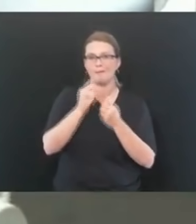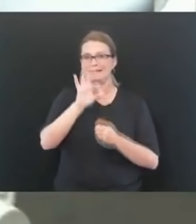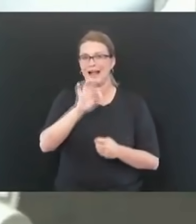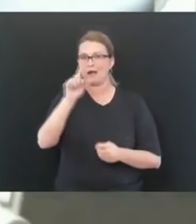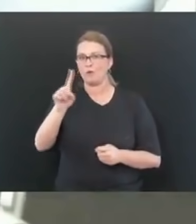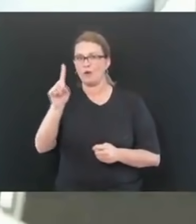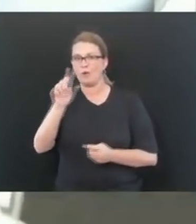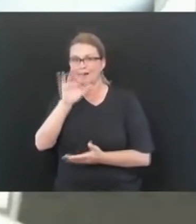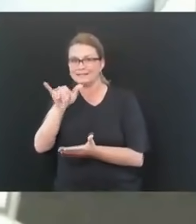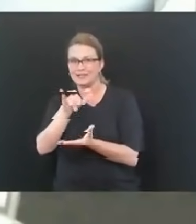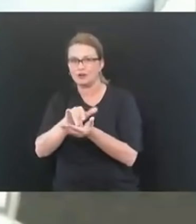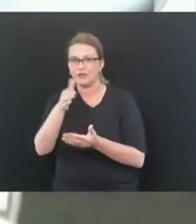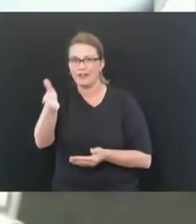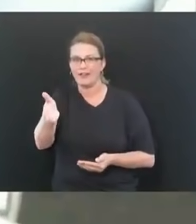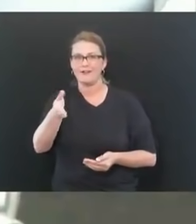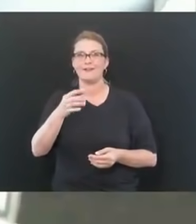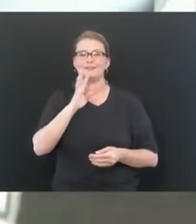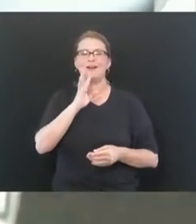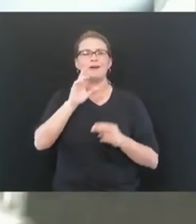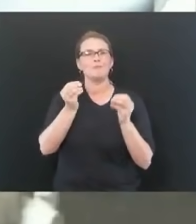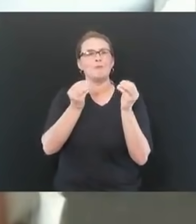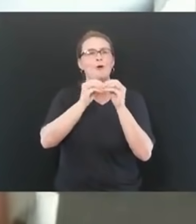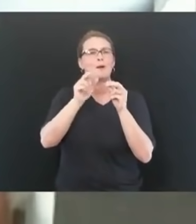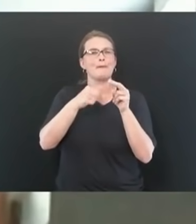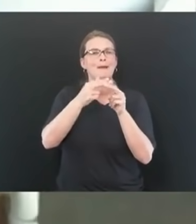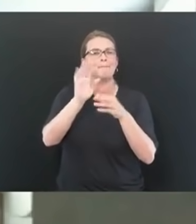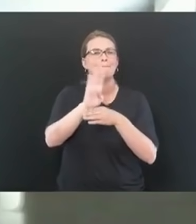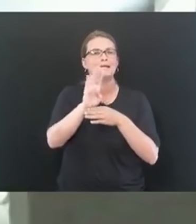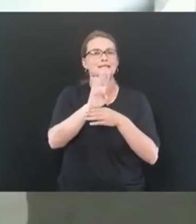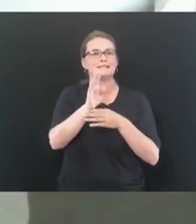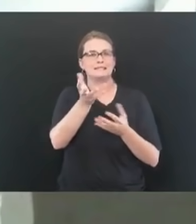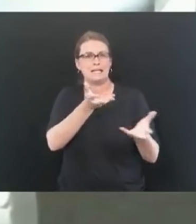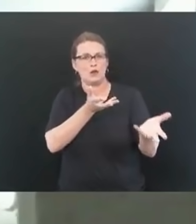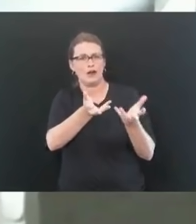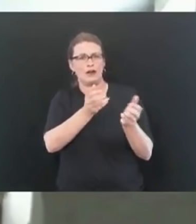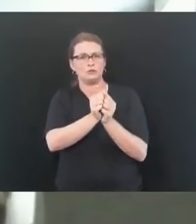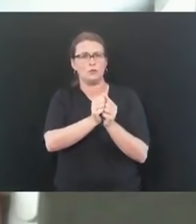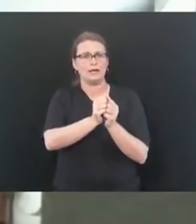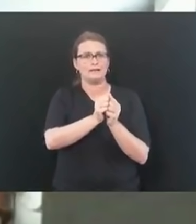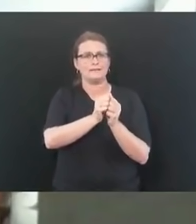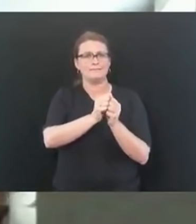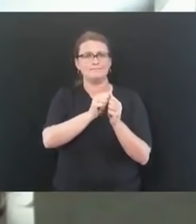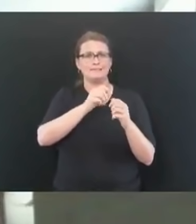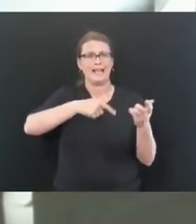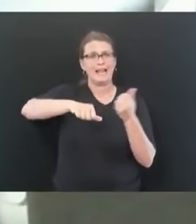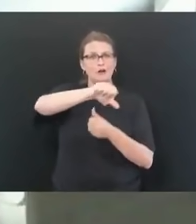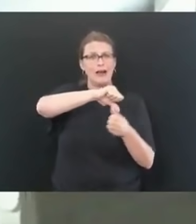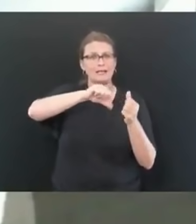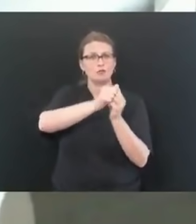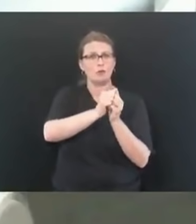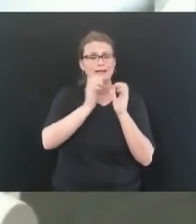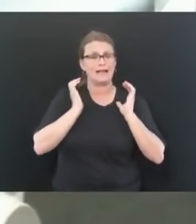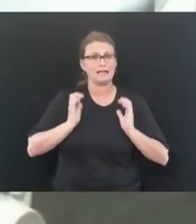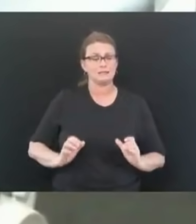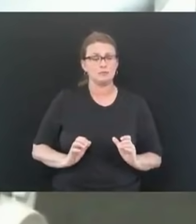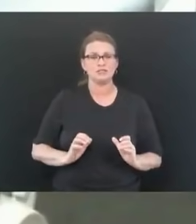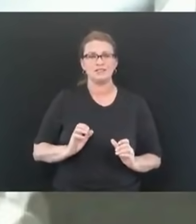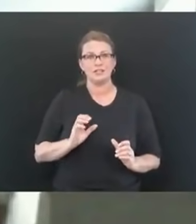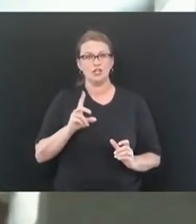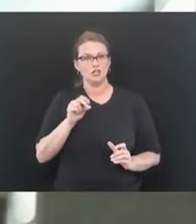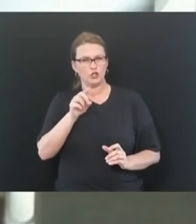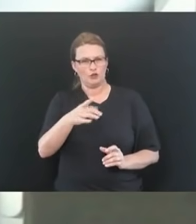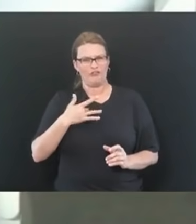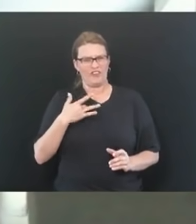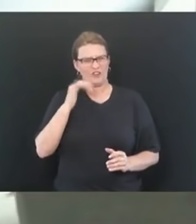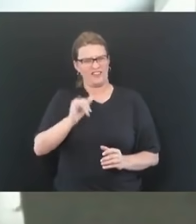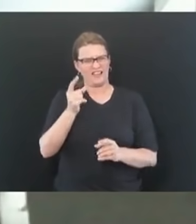talking about businesses and their interaction with customers. In your opinion, is that an appropriate use of